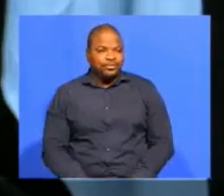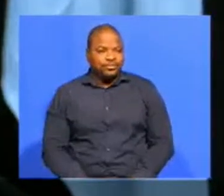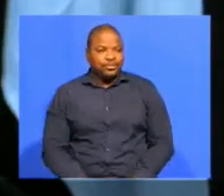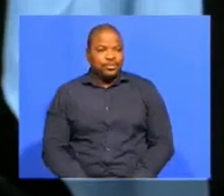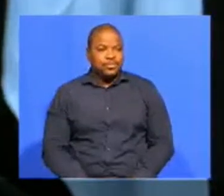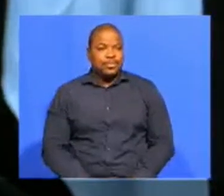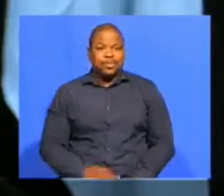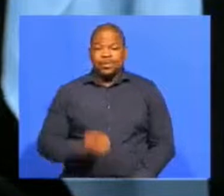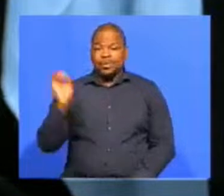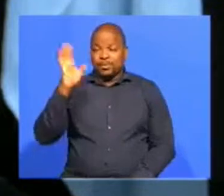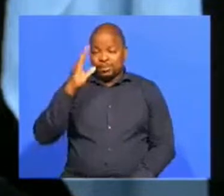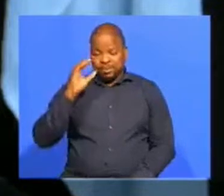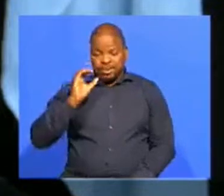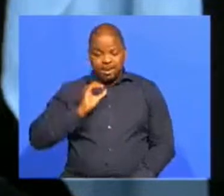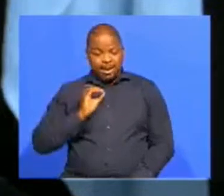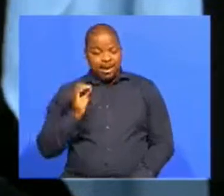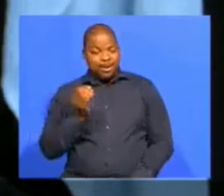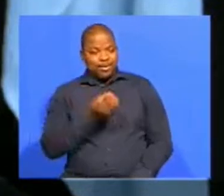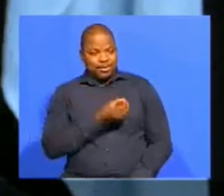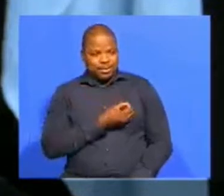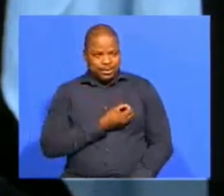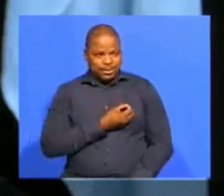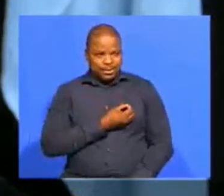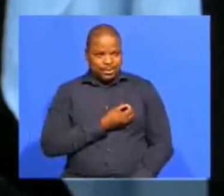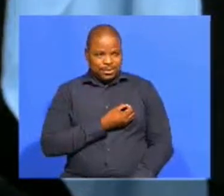And because of our